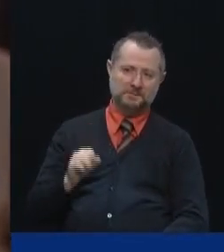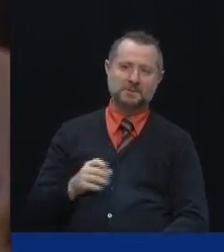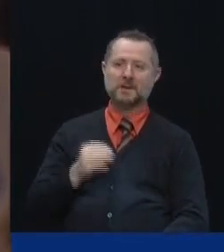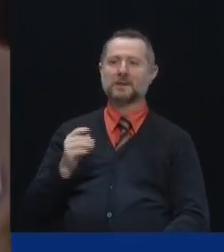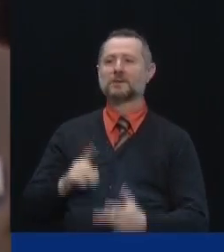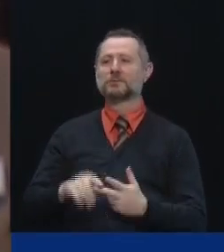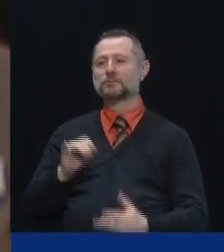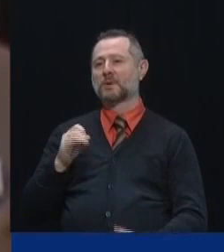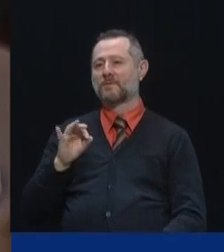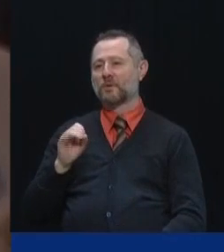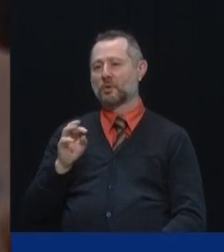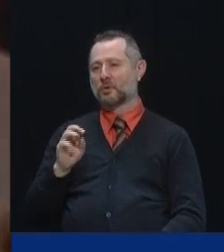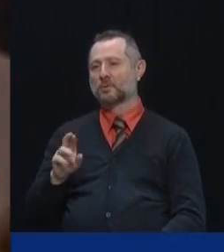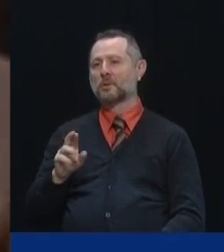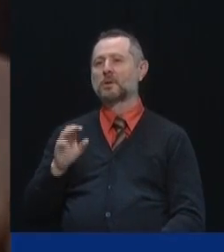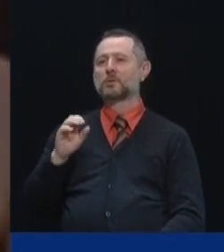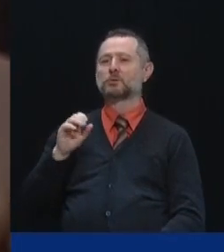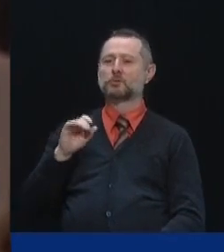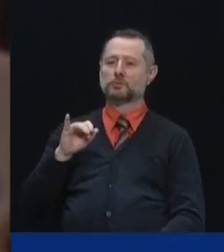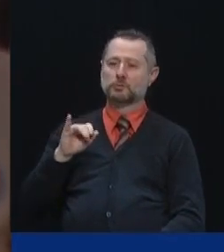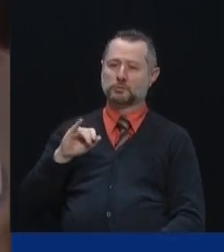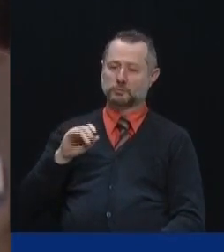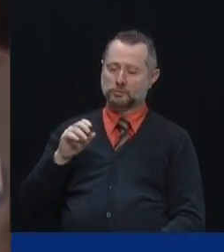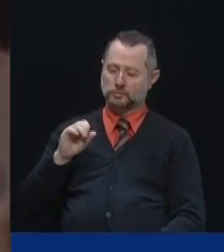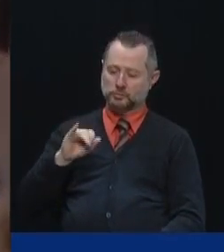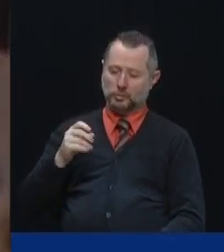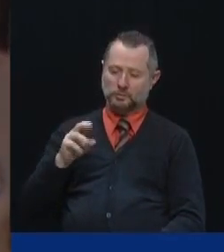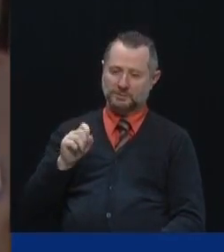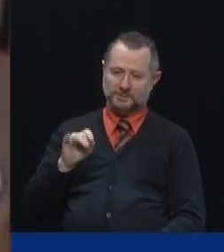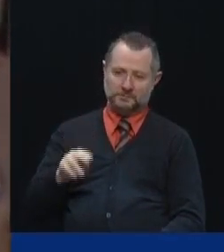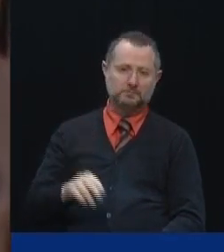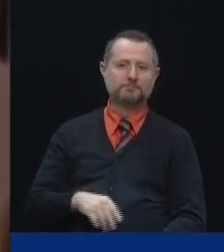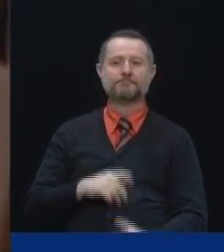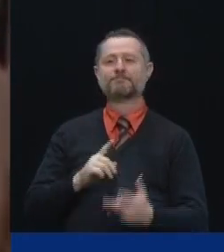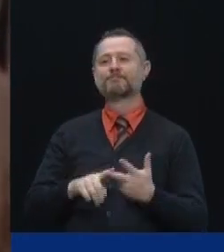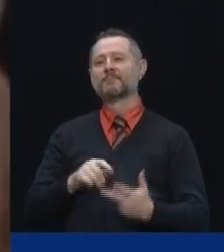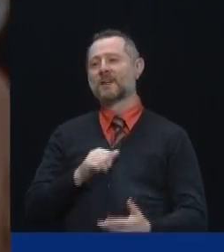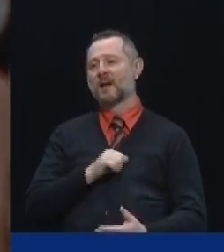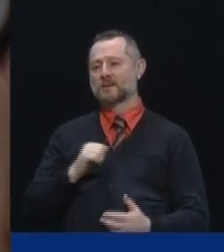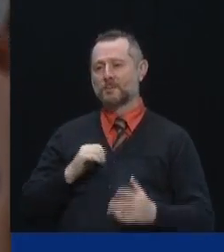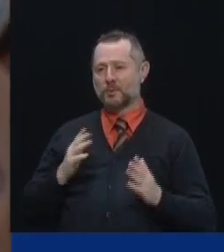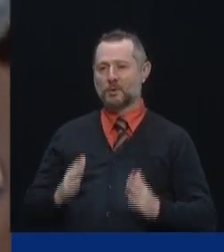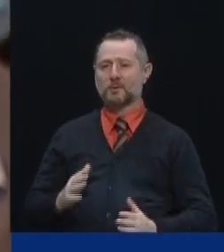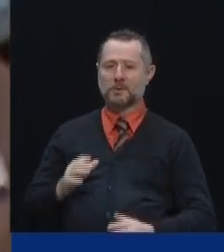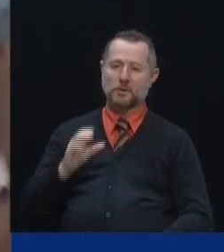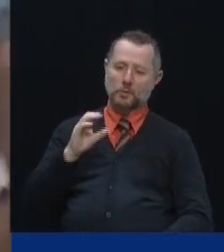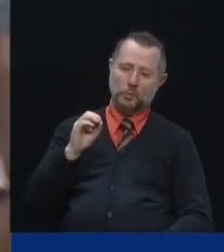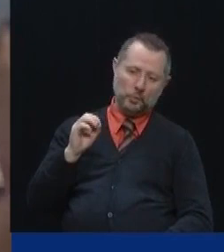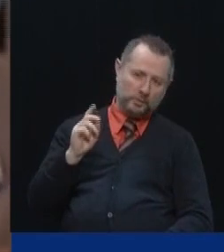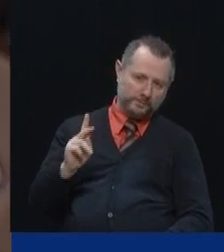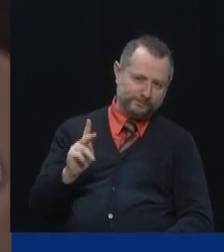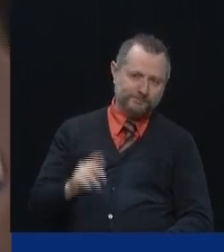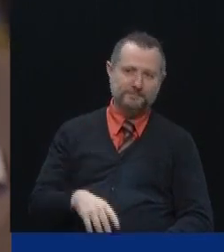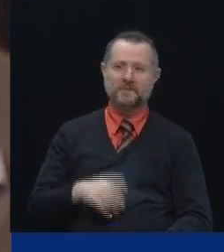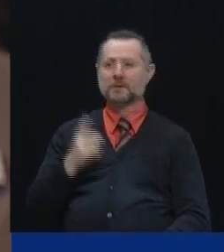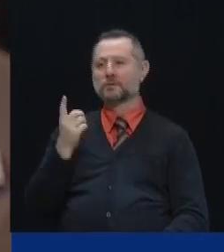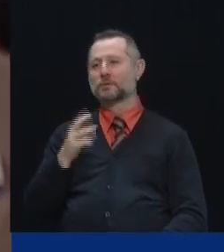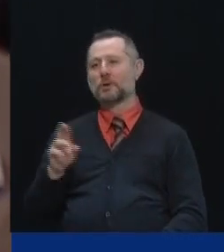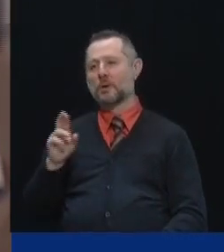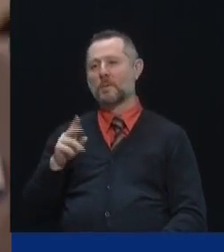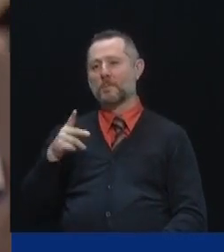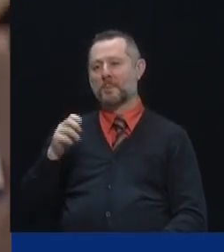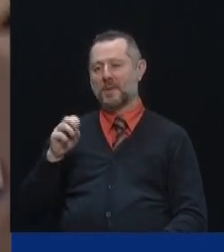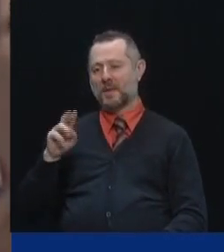Austin, then Assemblymember Vivian Cook, then Dr. Yomaris Pena, and then Kyle